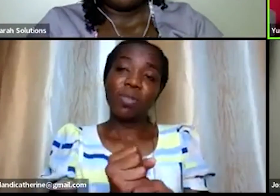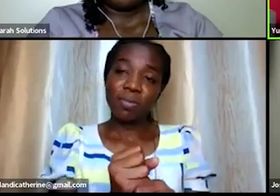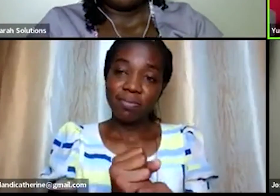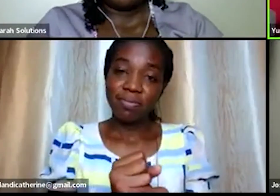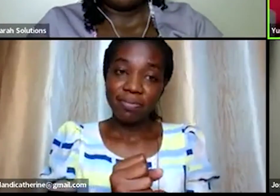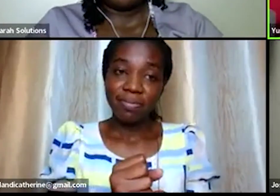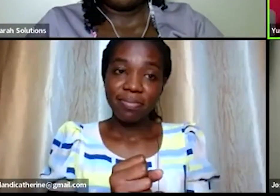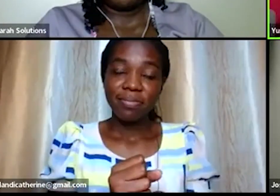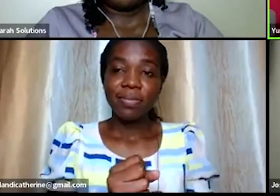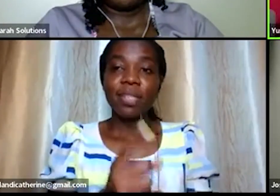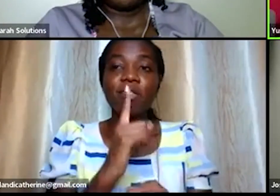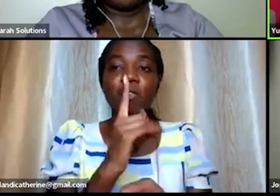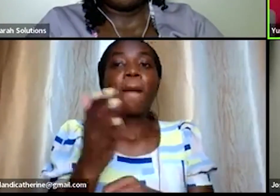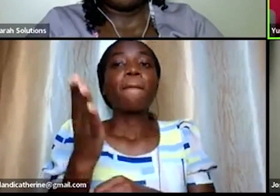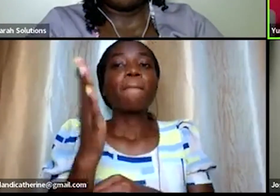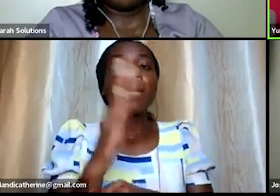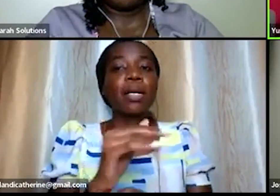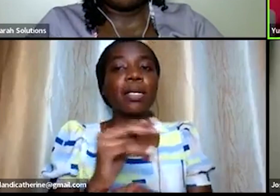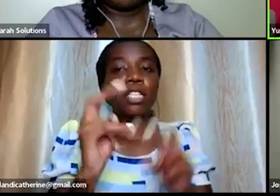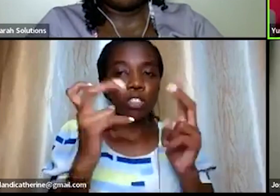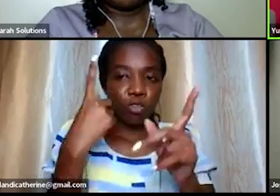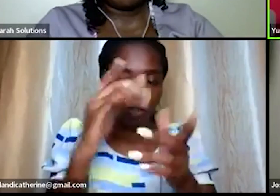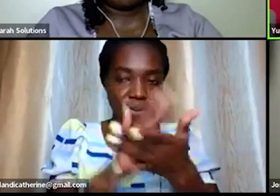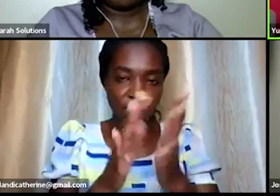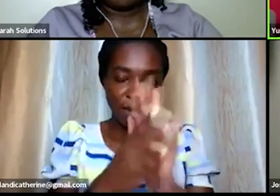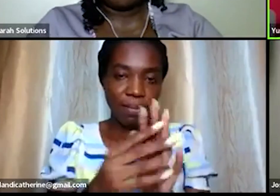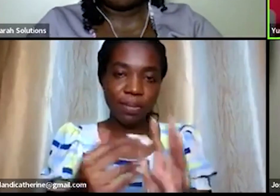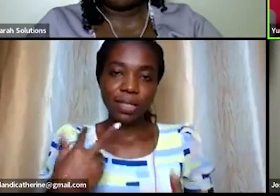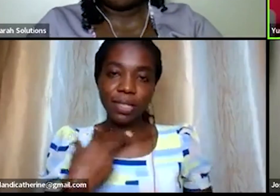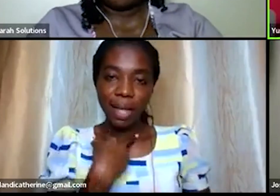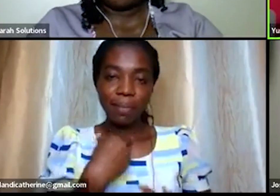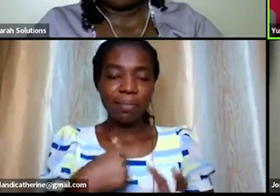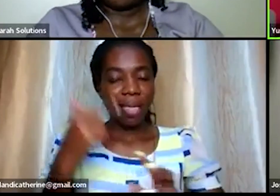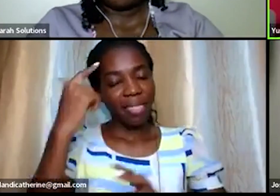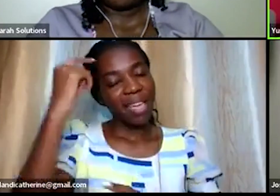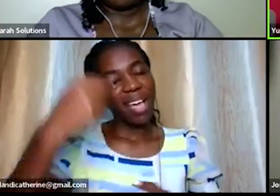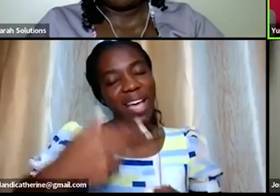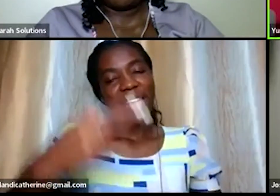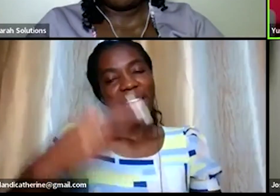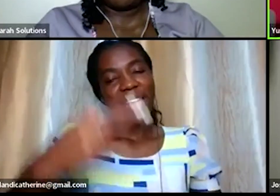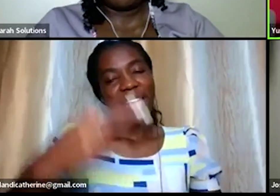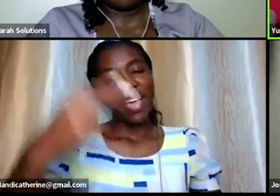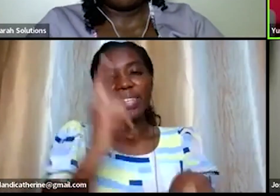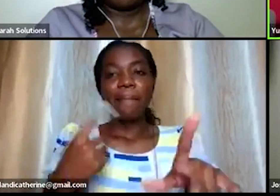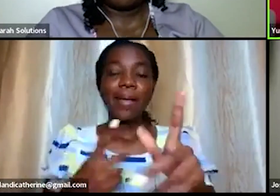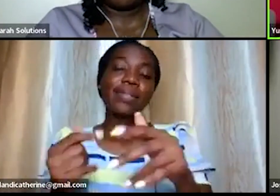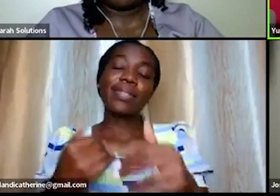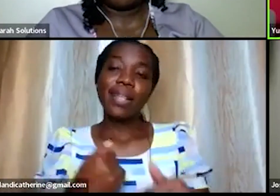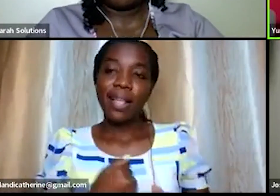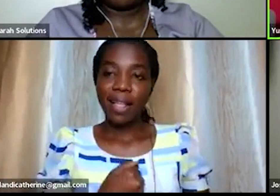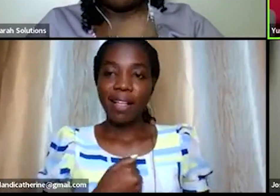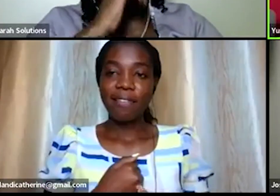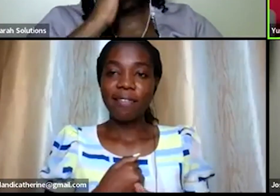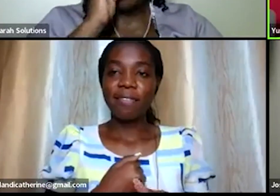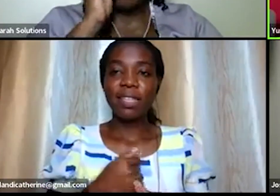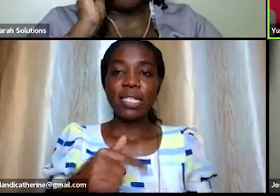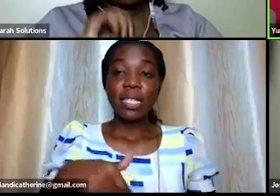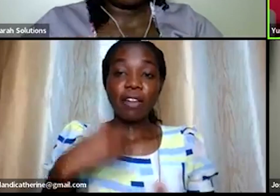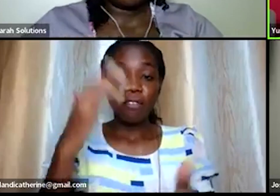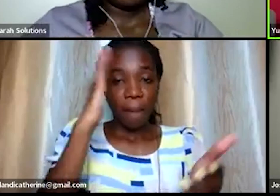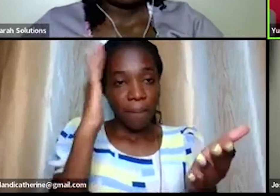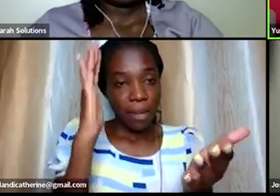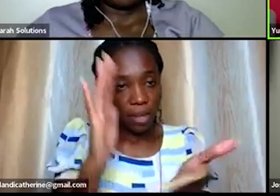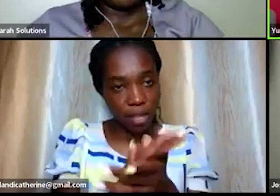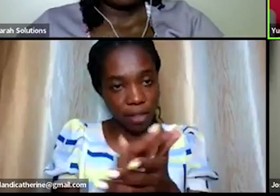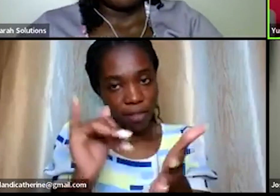So back to the issue of being stuck. I think it's high time that we have to have the self-belief